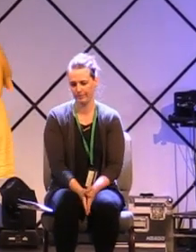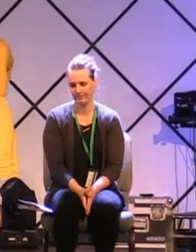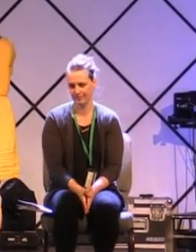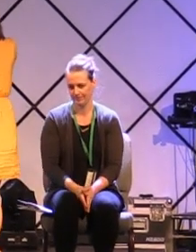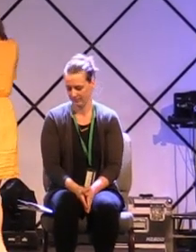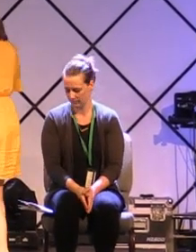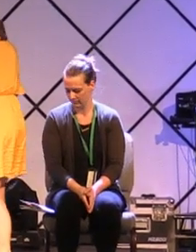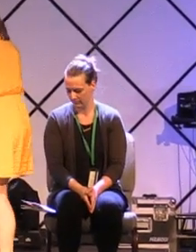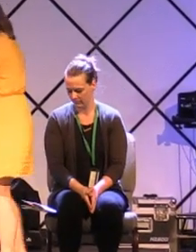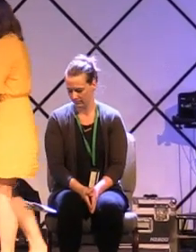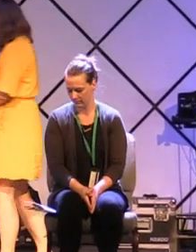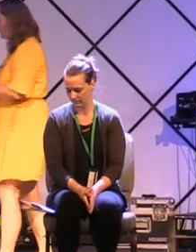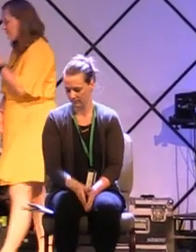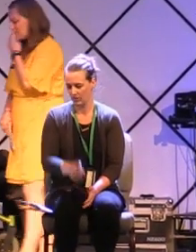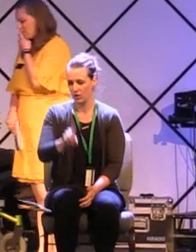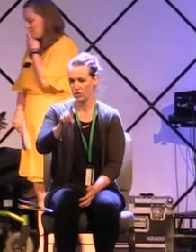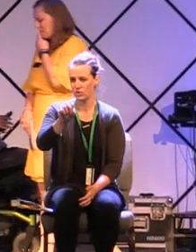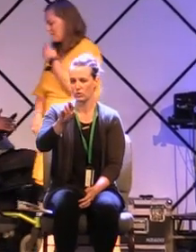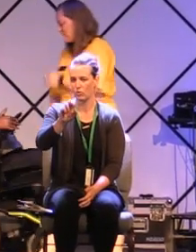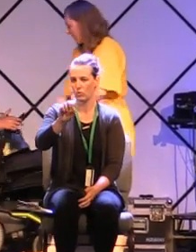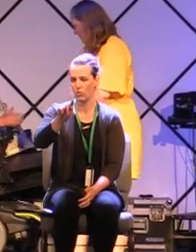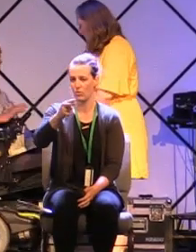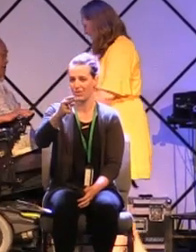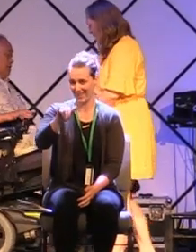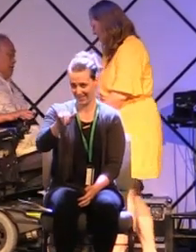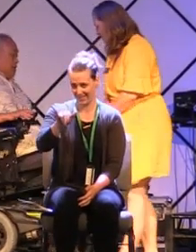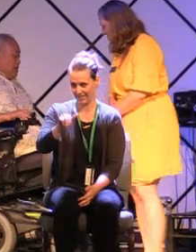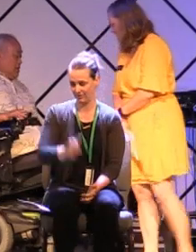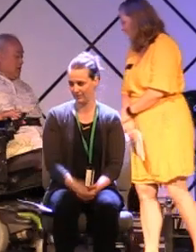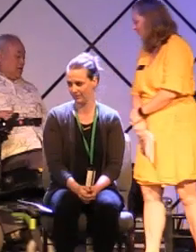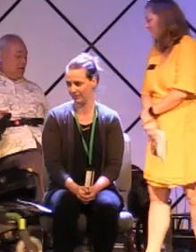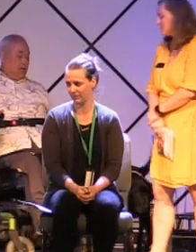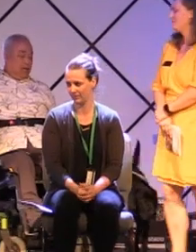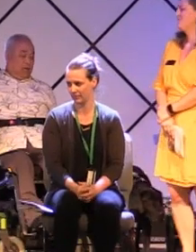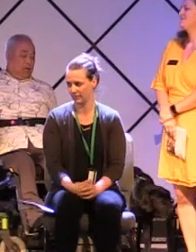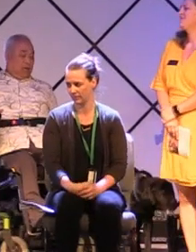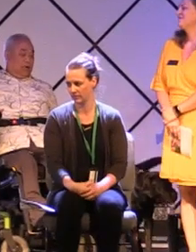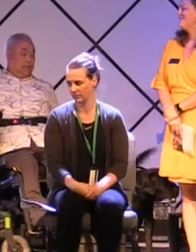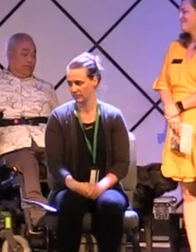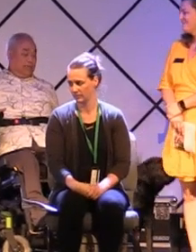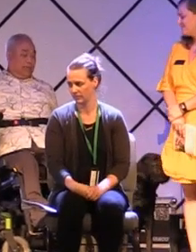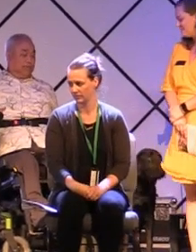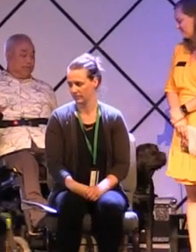All right. I'd like to invite Dorothy to center stage, please.